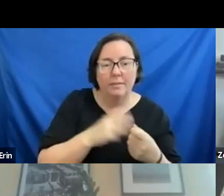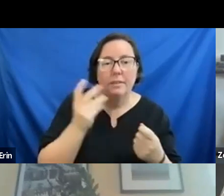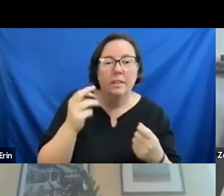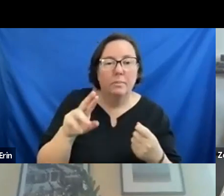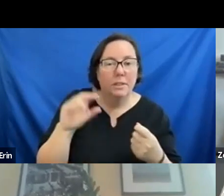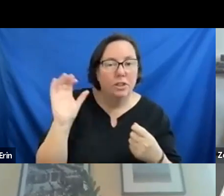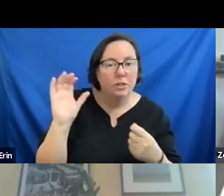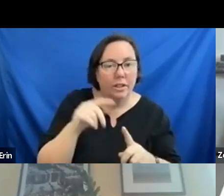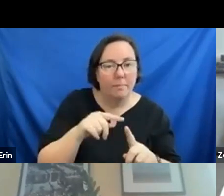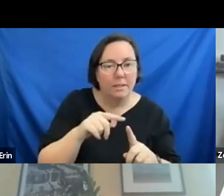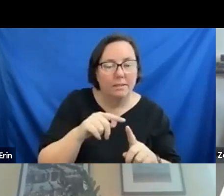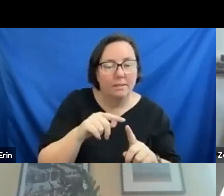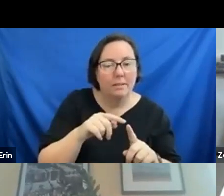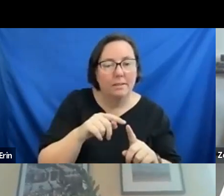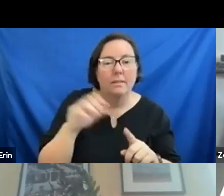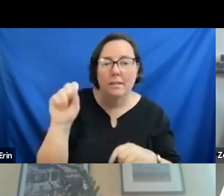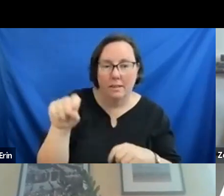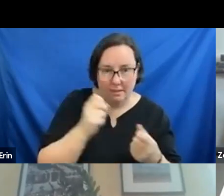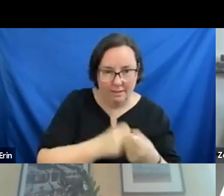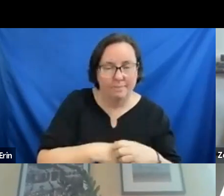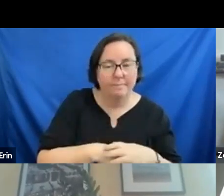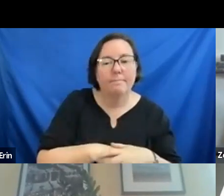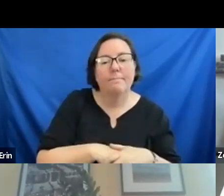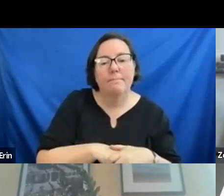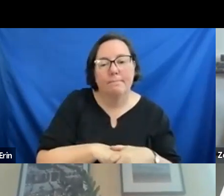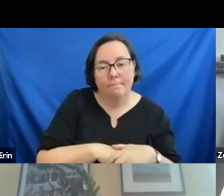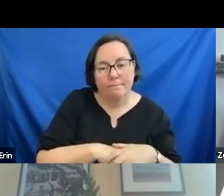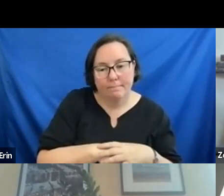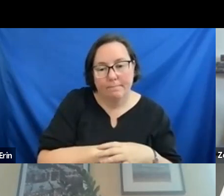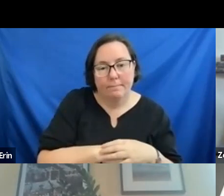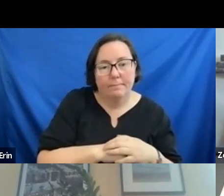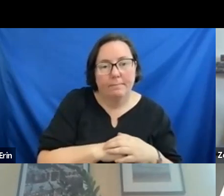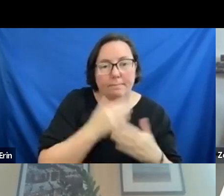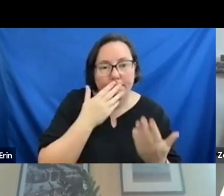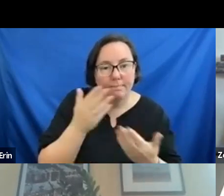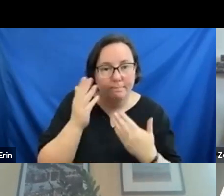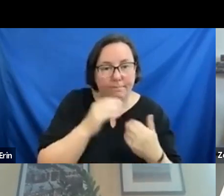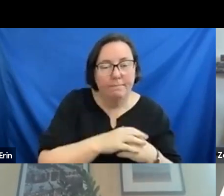Mr. Contampasses. Aye. Thank you. Thank you.